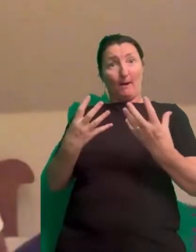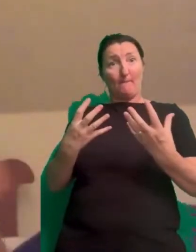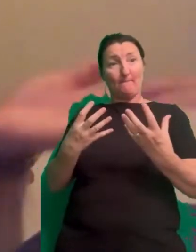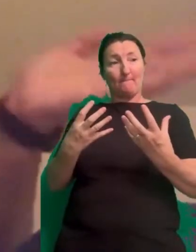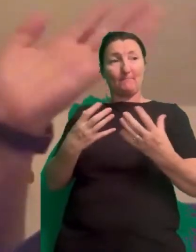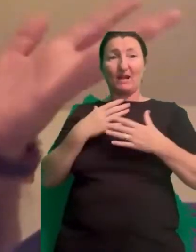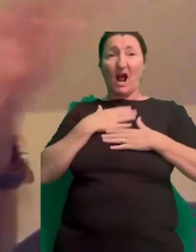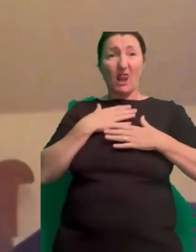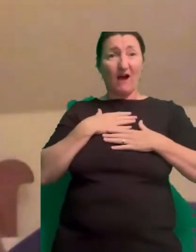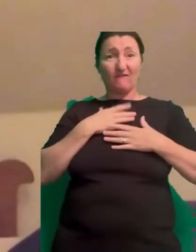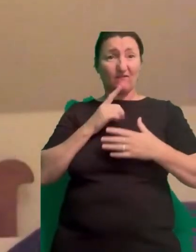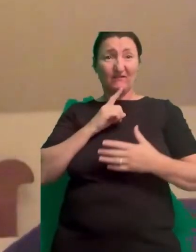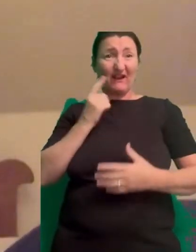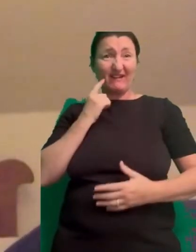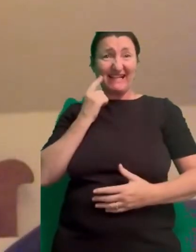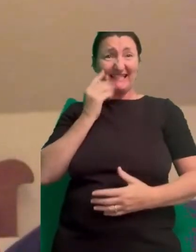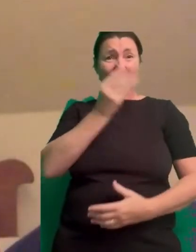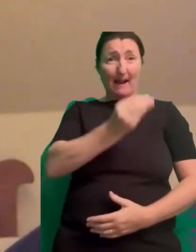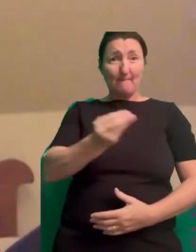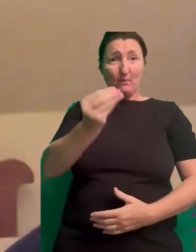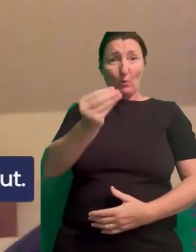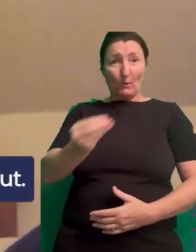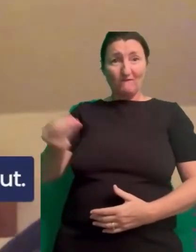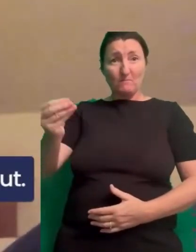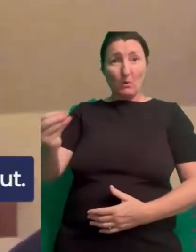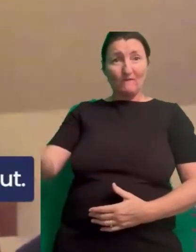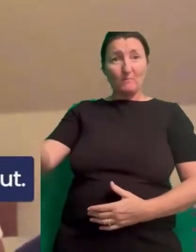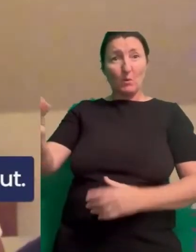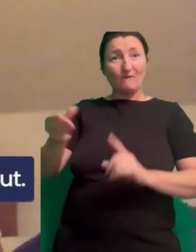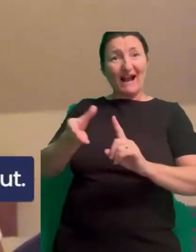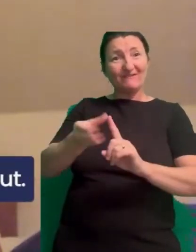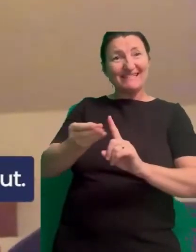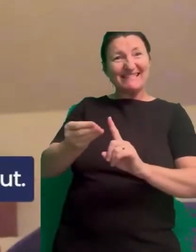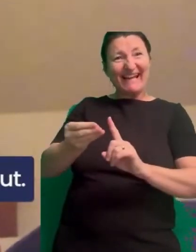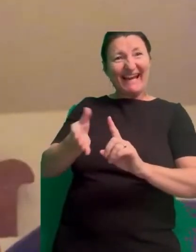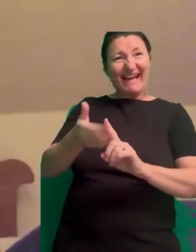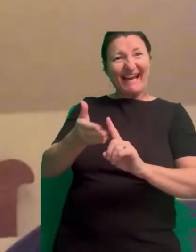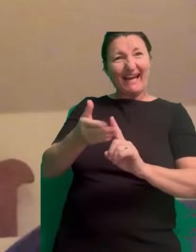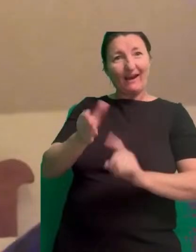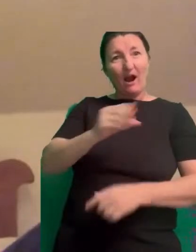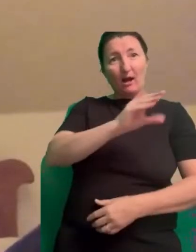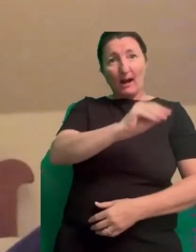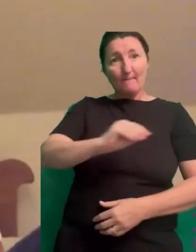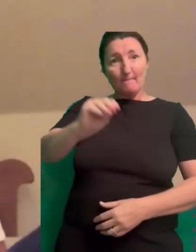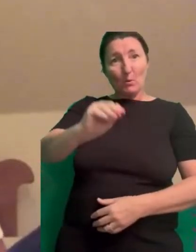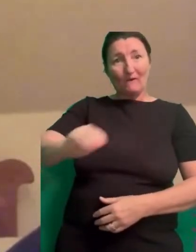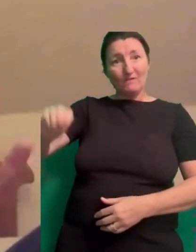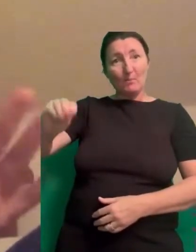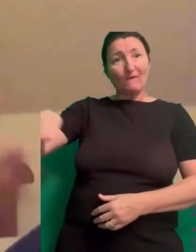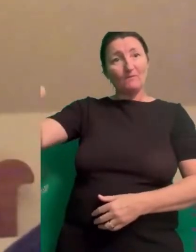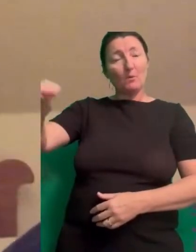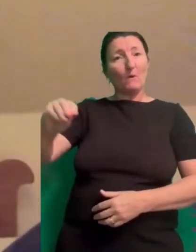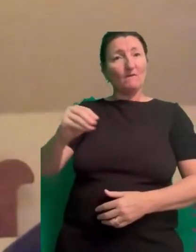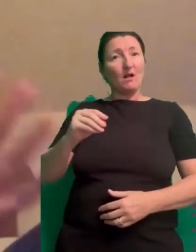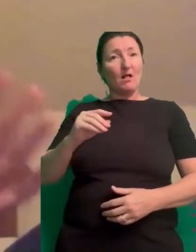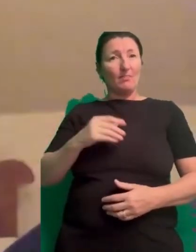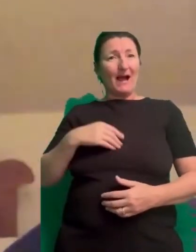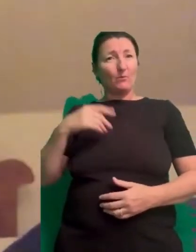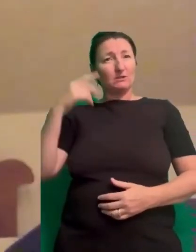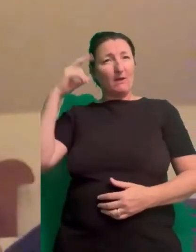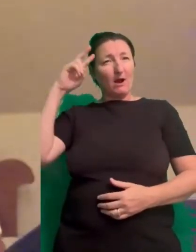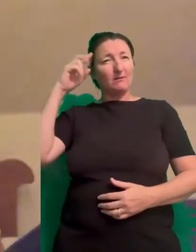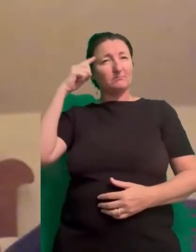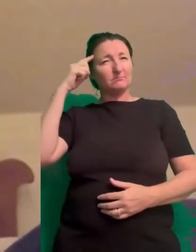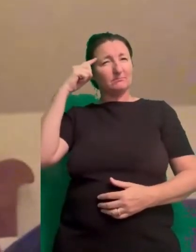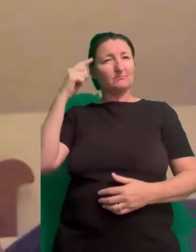the thought process behind why I chose that. It's just something I did and I didn't even think about, and now it's become part of my everyday.